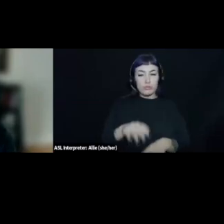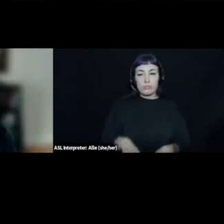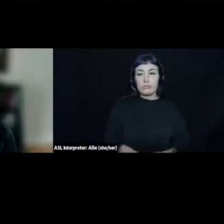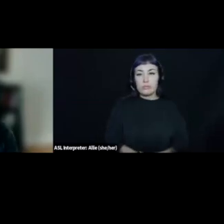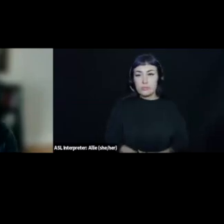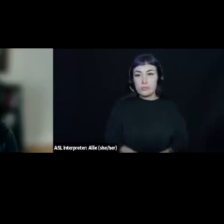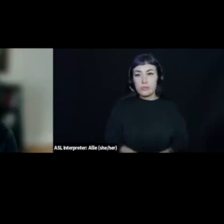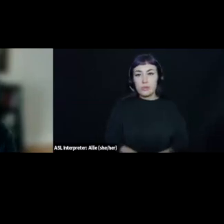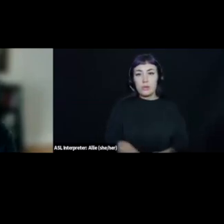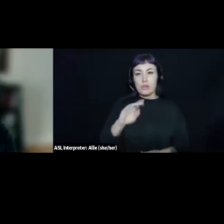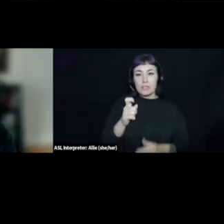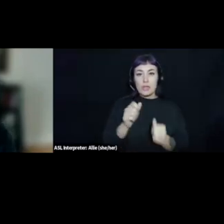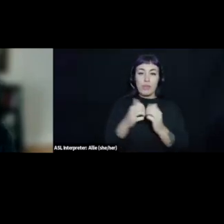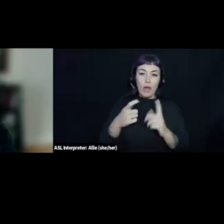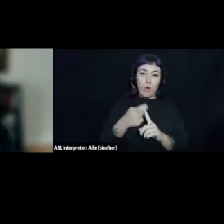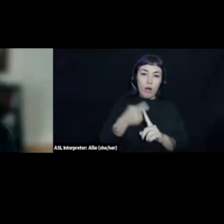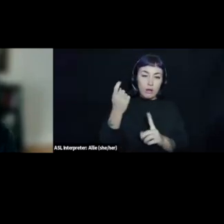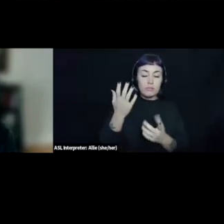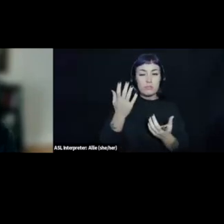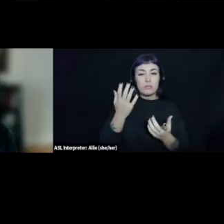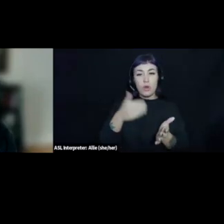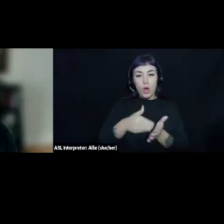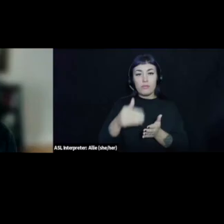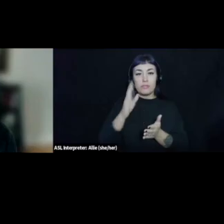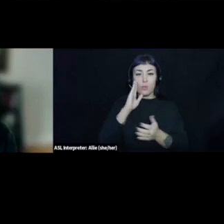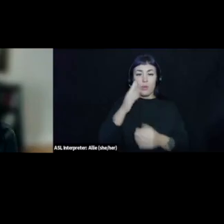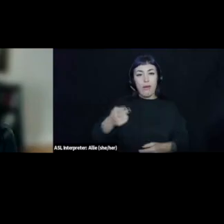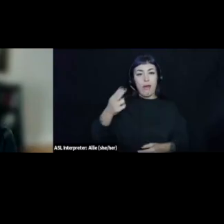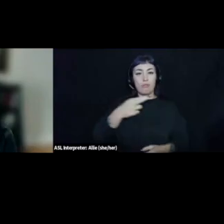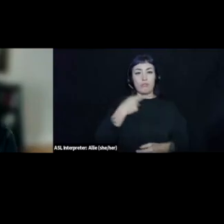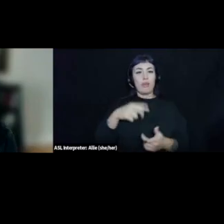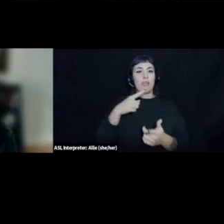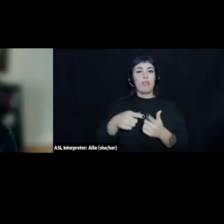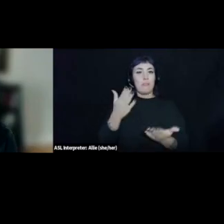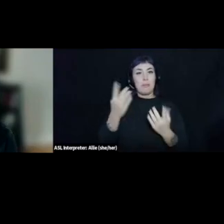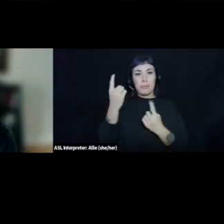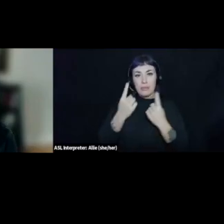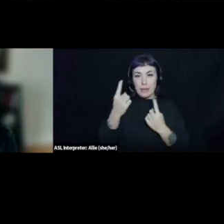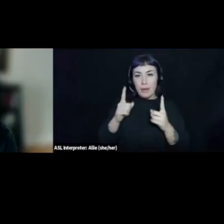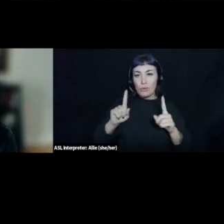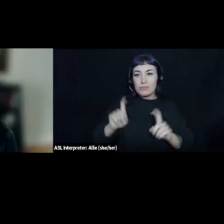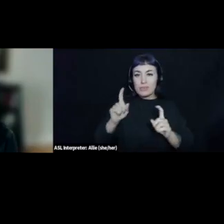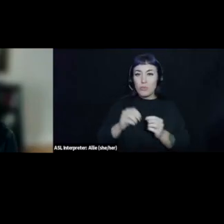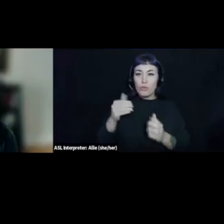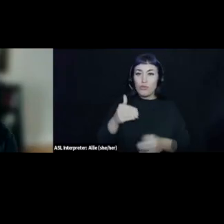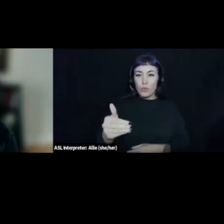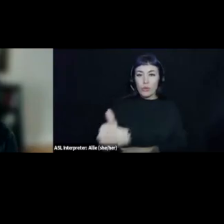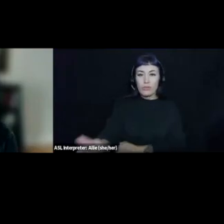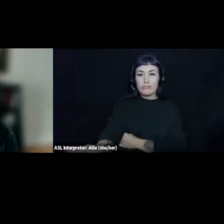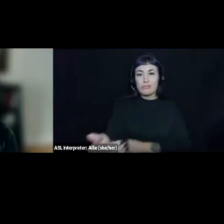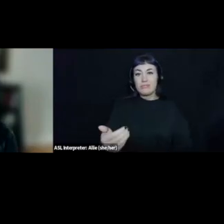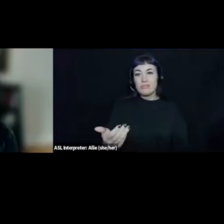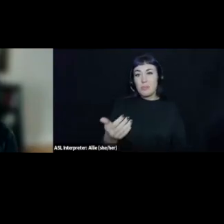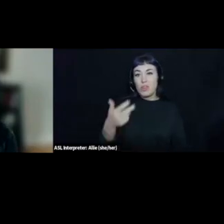Having sex without a condom regularly will put you at higher risk. So then you might want to think about getting tested more frequently, every 3 or